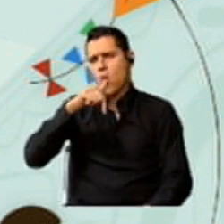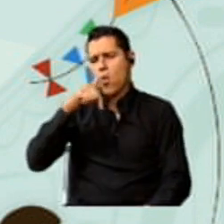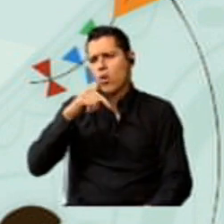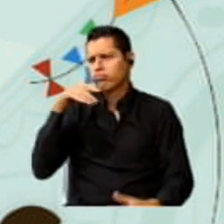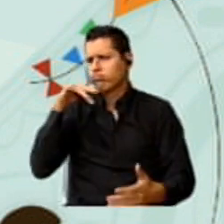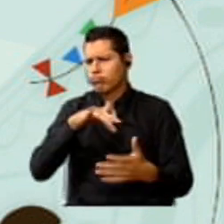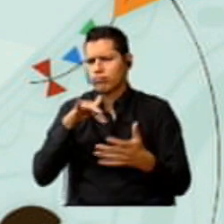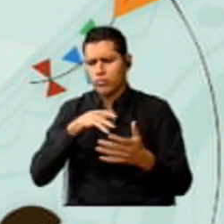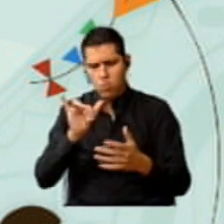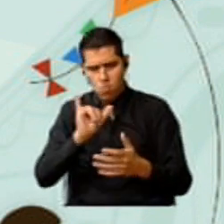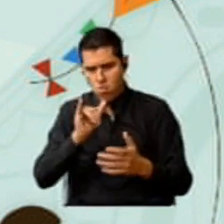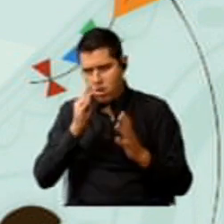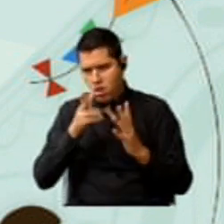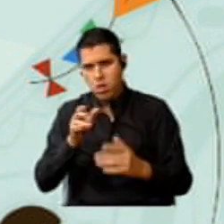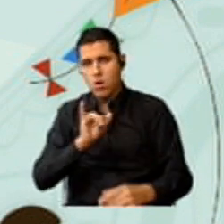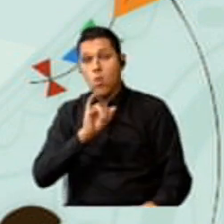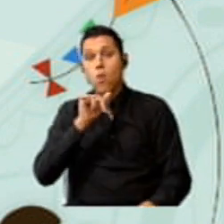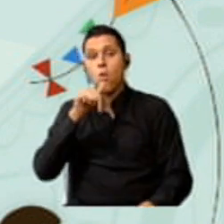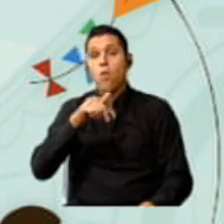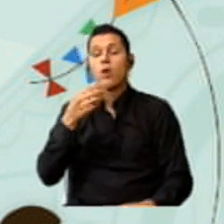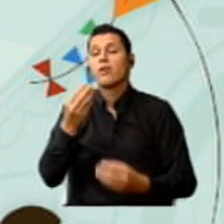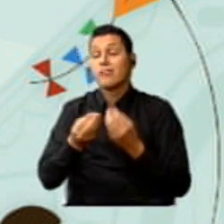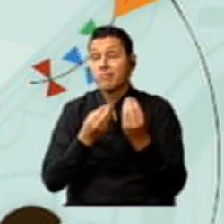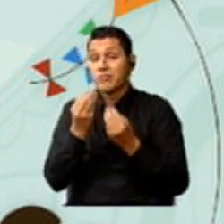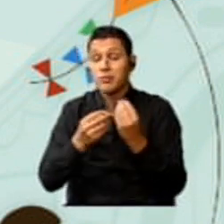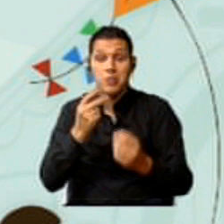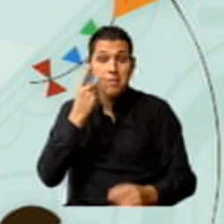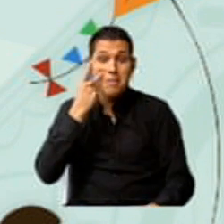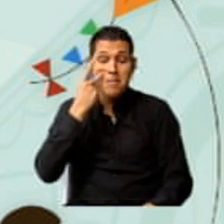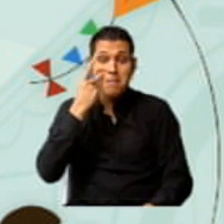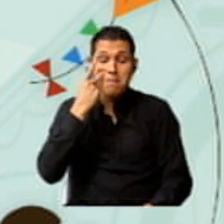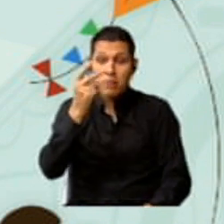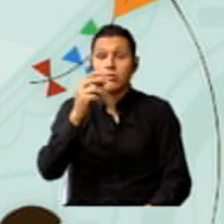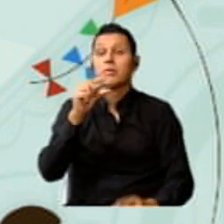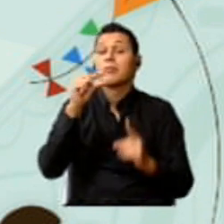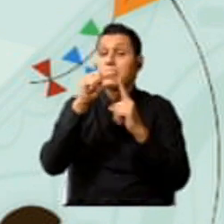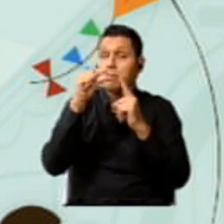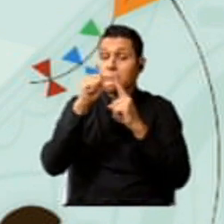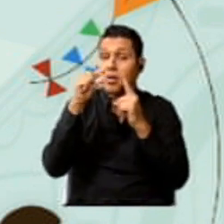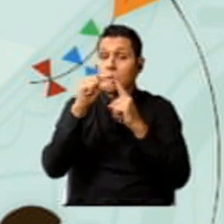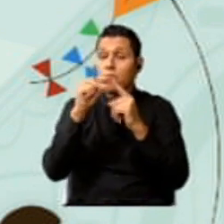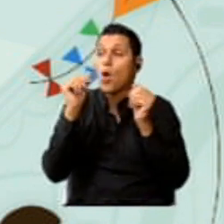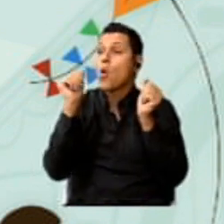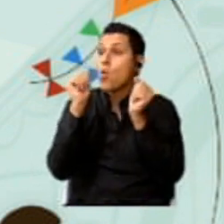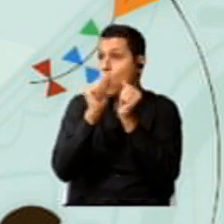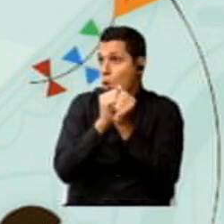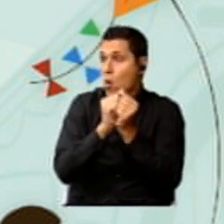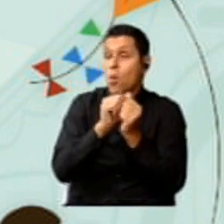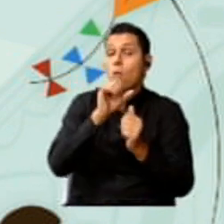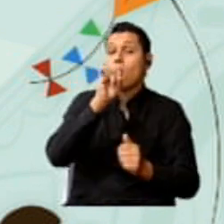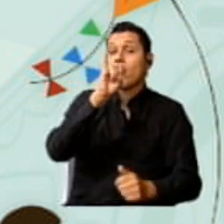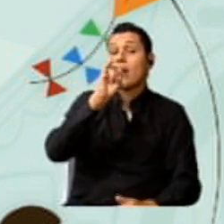students, today we are going to see words with ill.